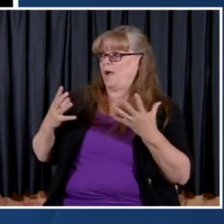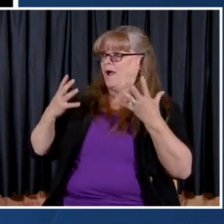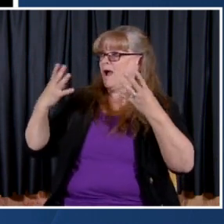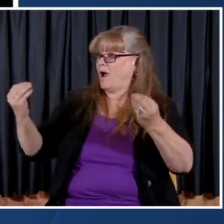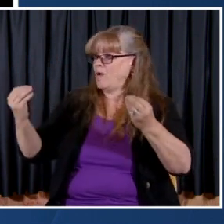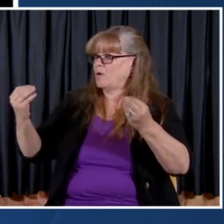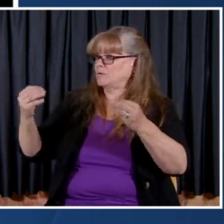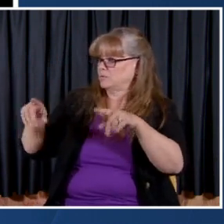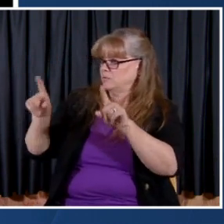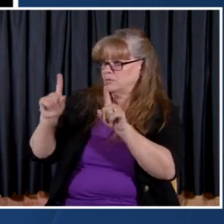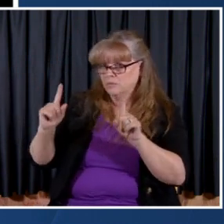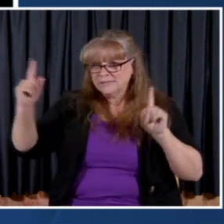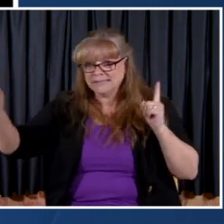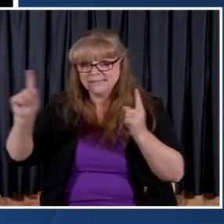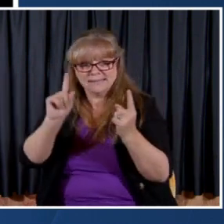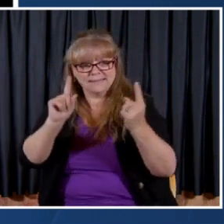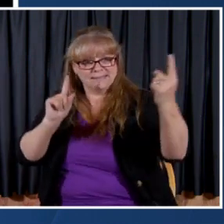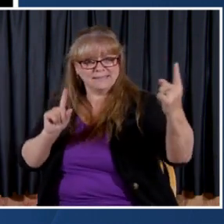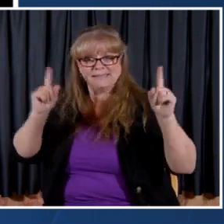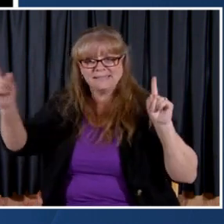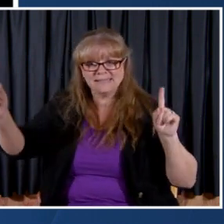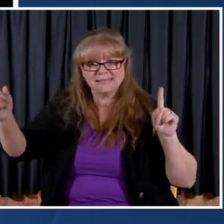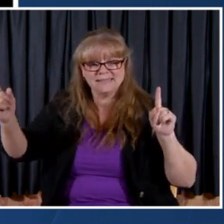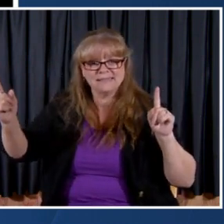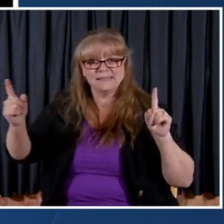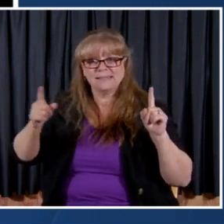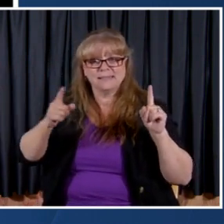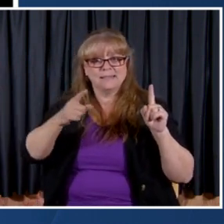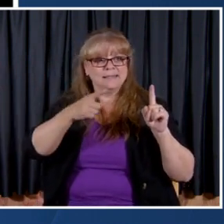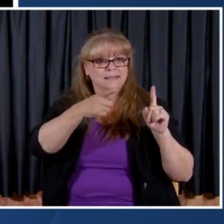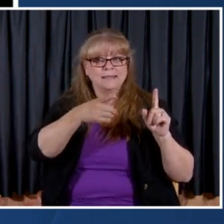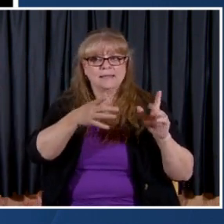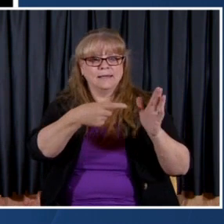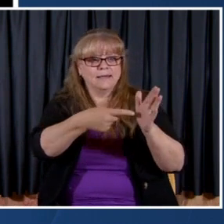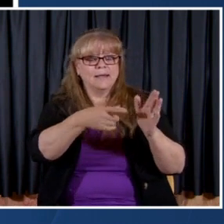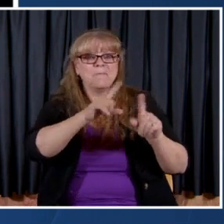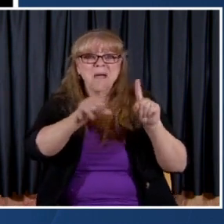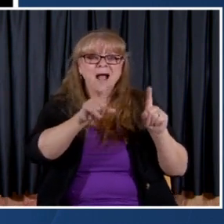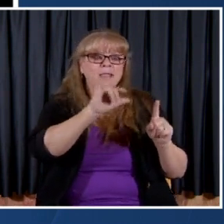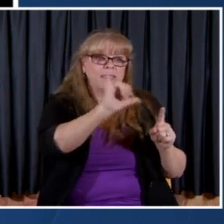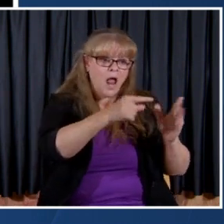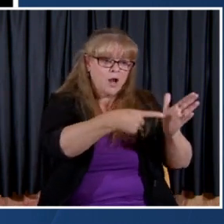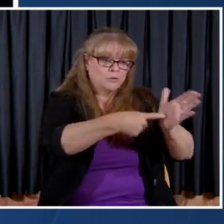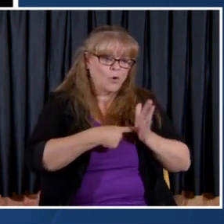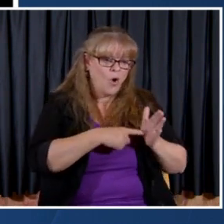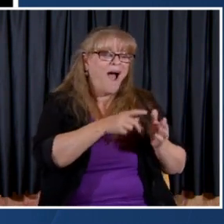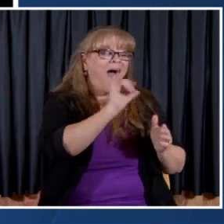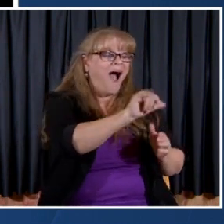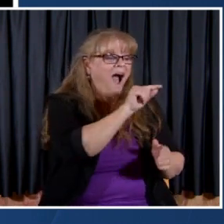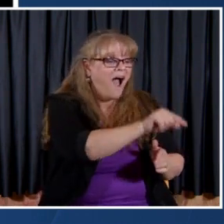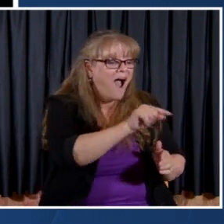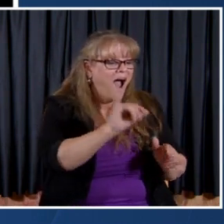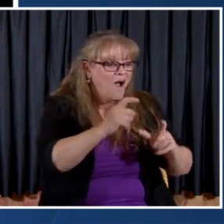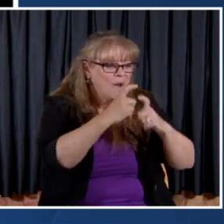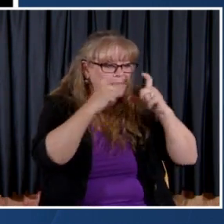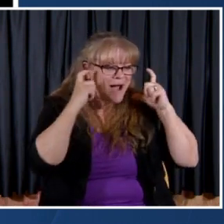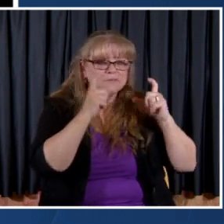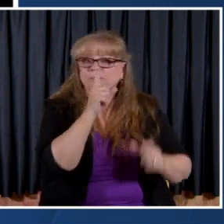So those are two data points that we hope to have some way of monitoring, but really ultimately it will be reflected in what the infection rate is.